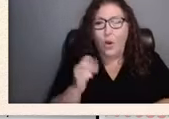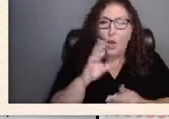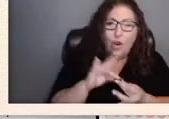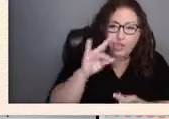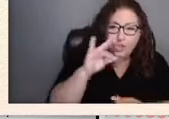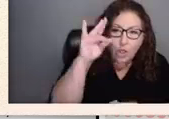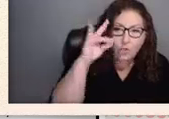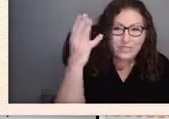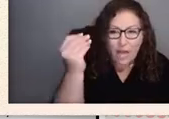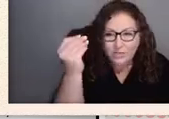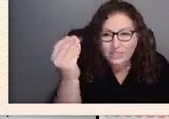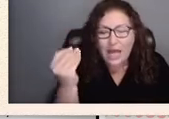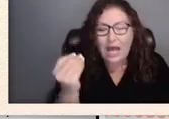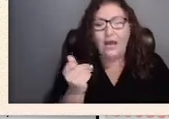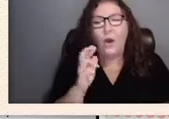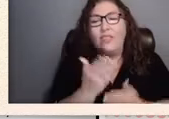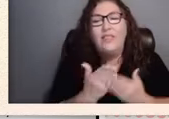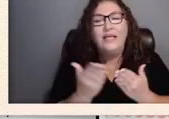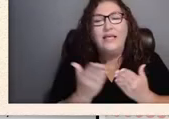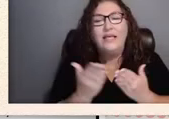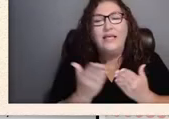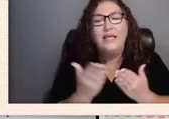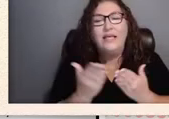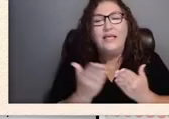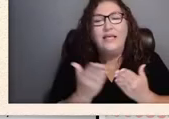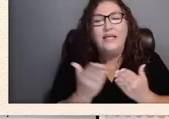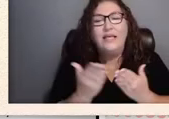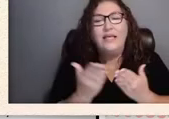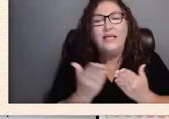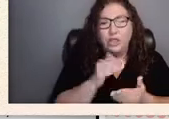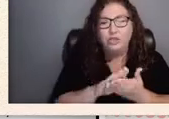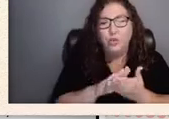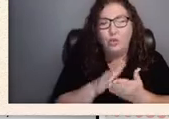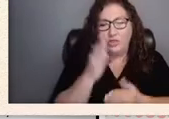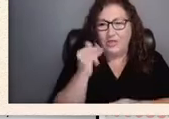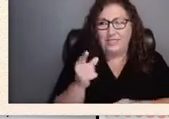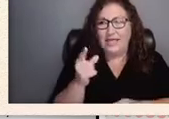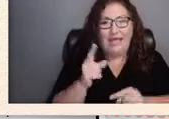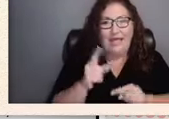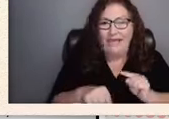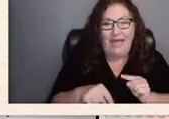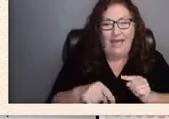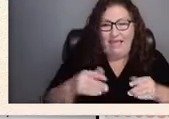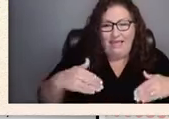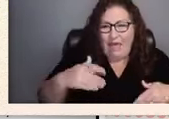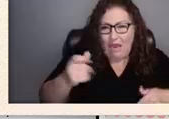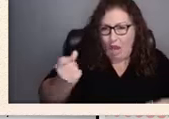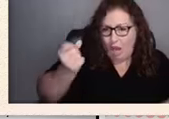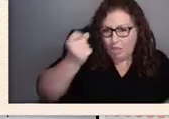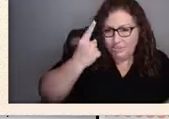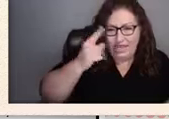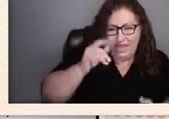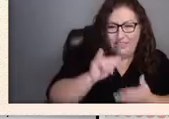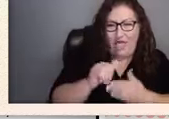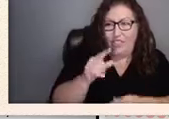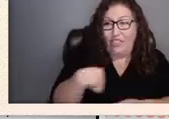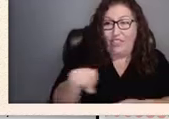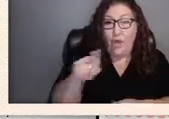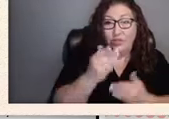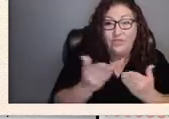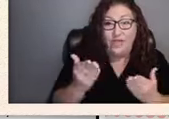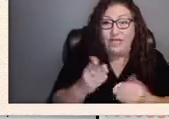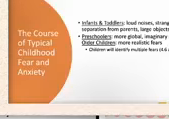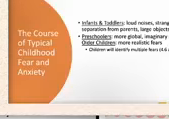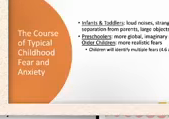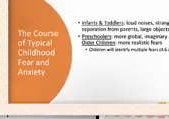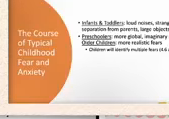that. Things that you hear from preschoolers because they can't yet understand that those things are actually very,